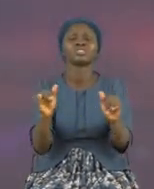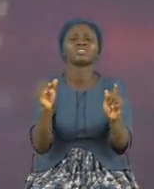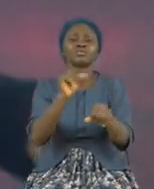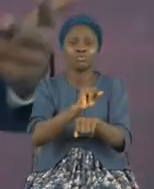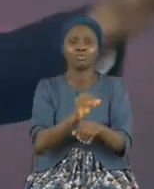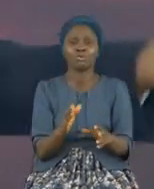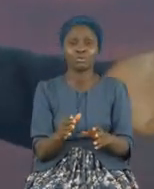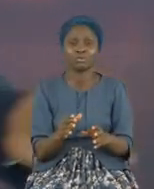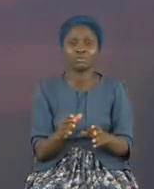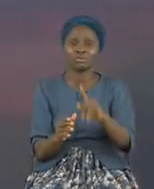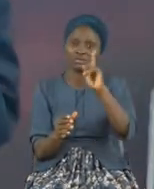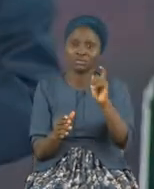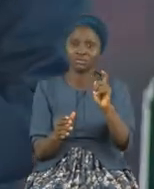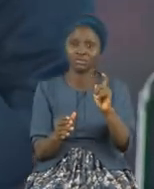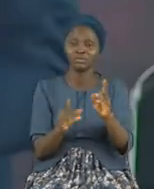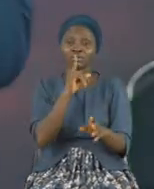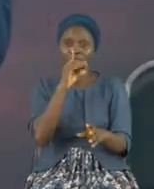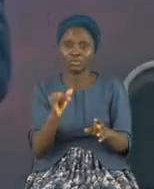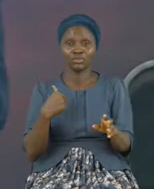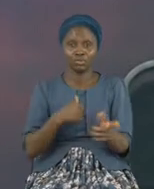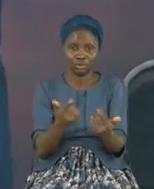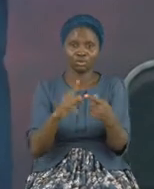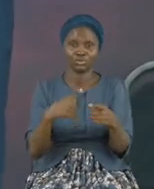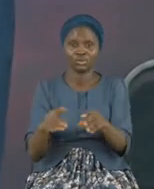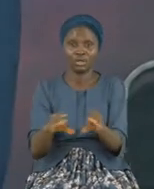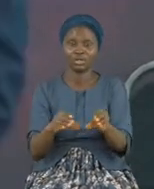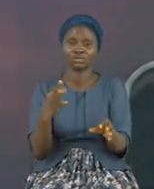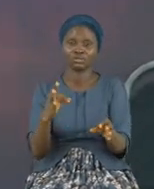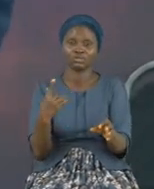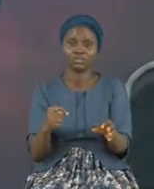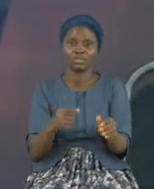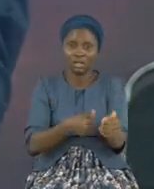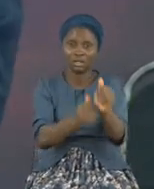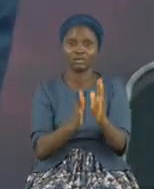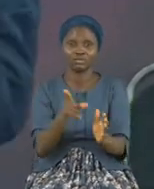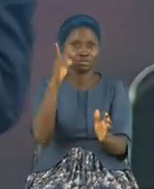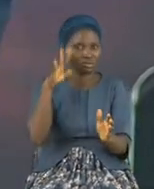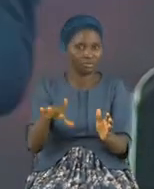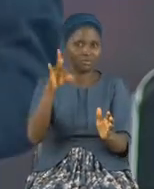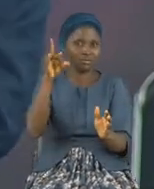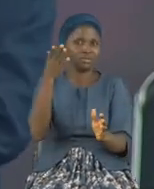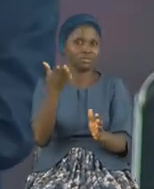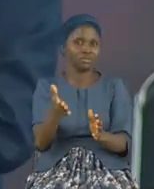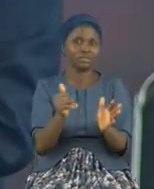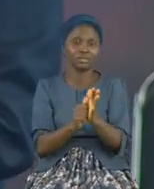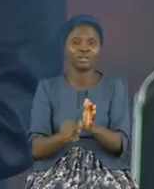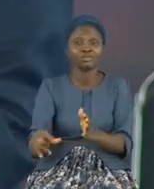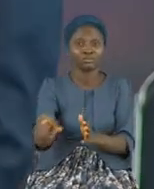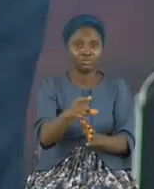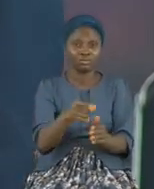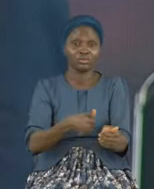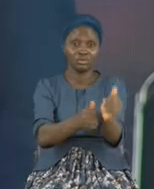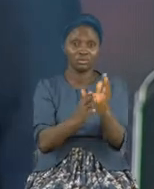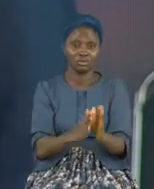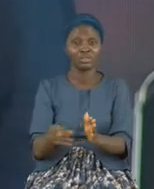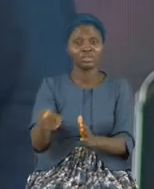when you come to the Acts of the Apostles, you'll find out that those apostles, they believed.